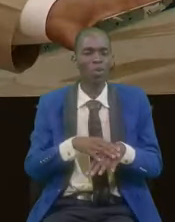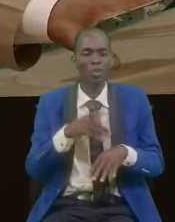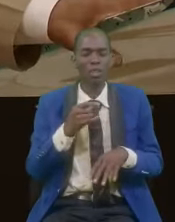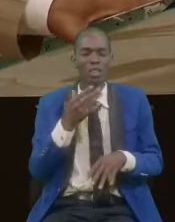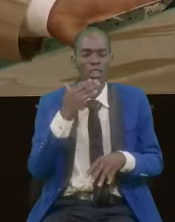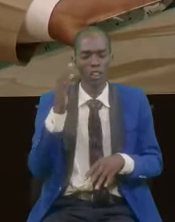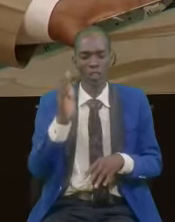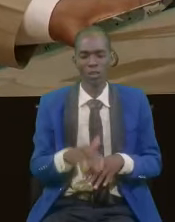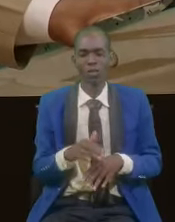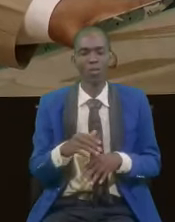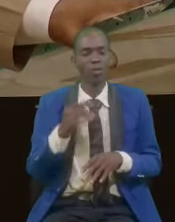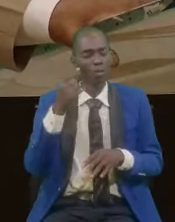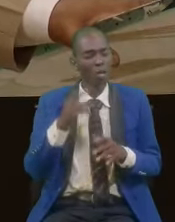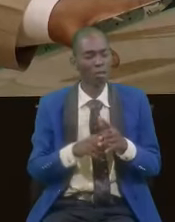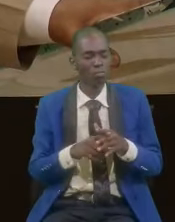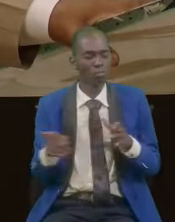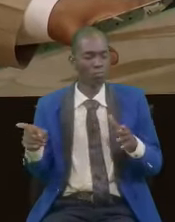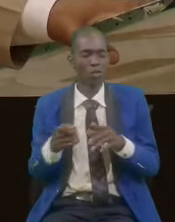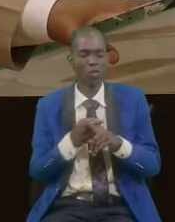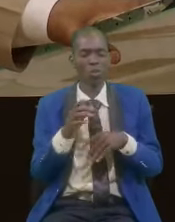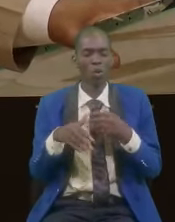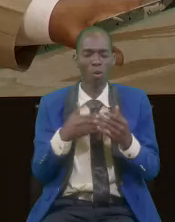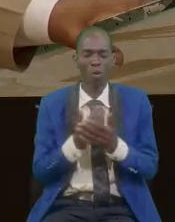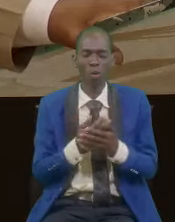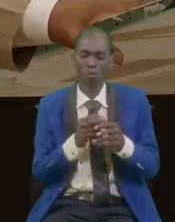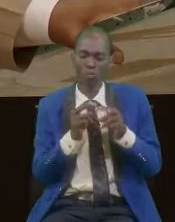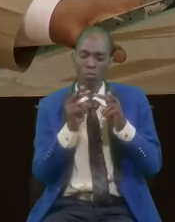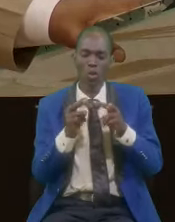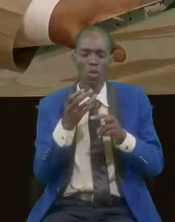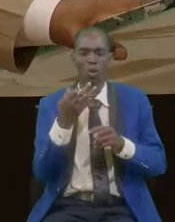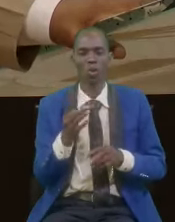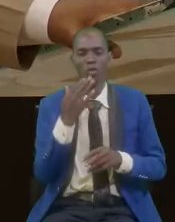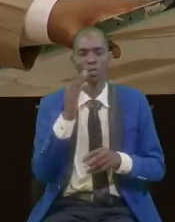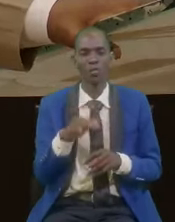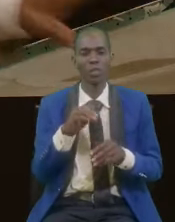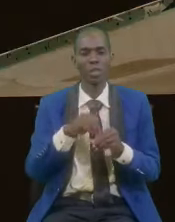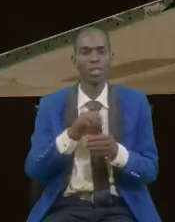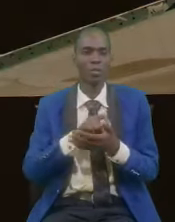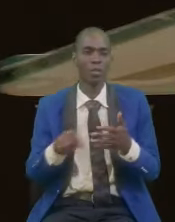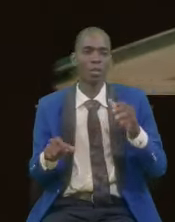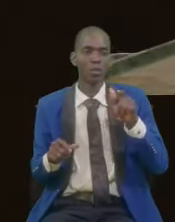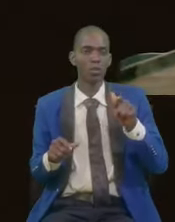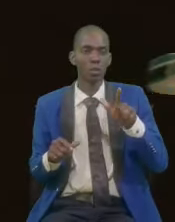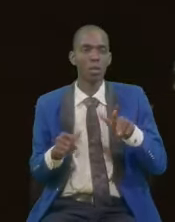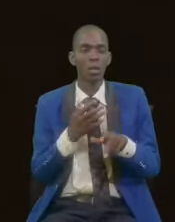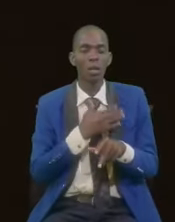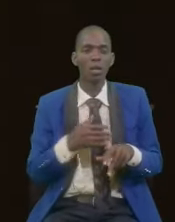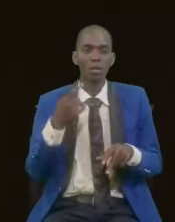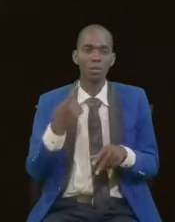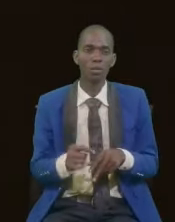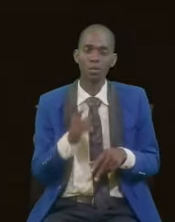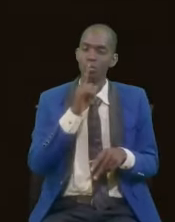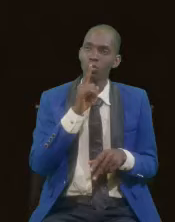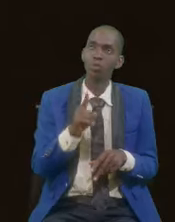from all appearance of evil. Look at 23 there, in verse 23, and the very God